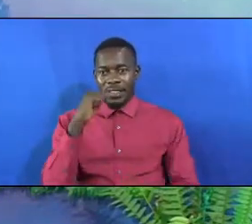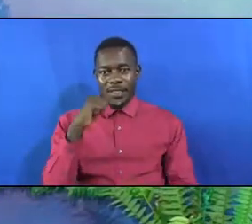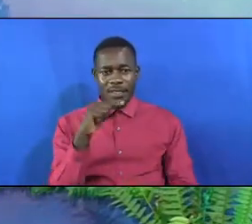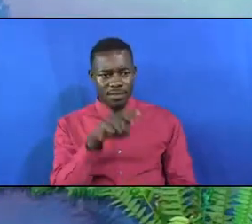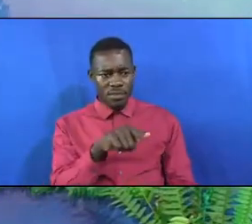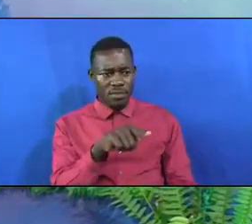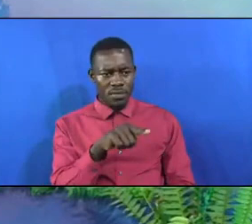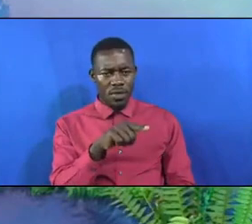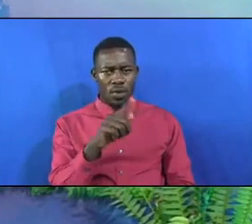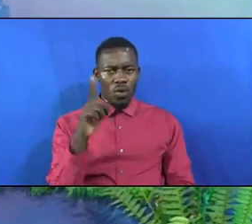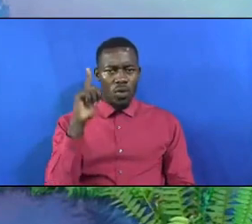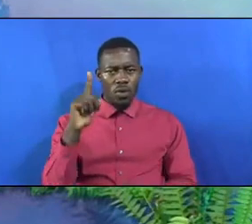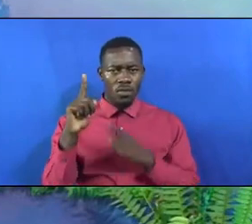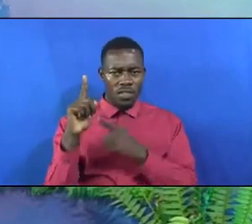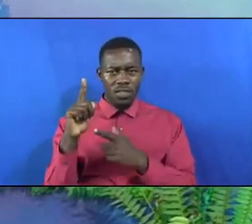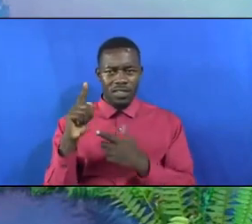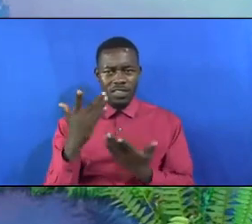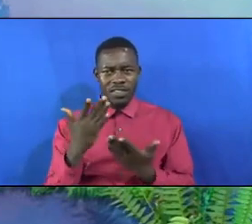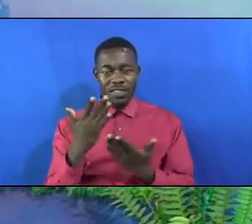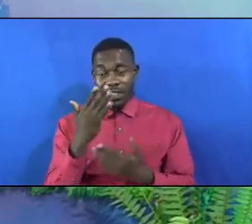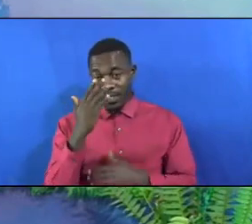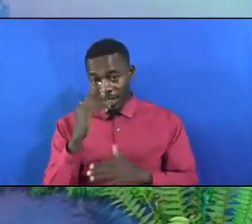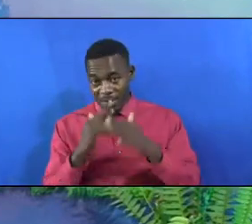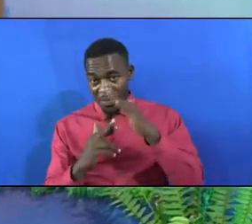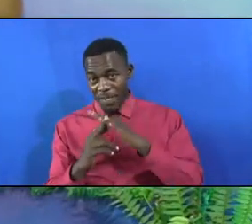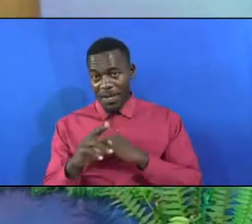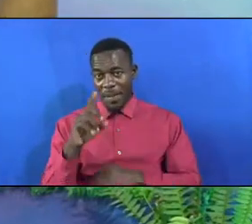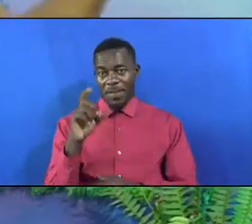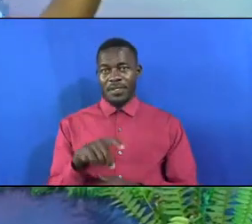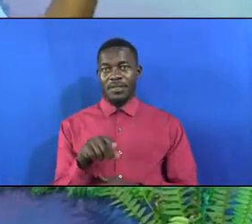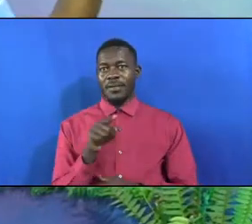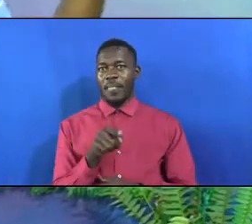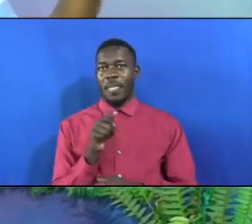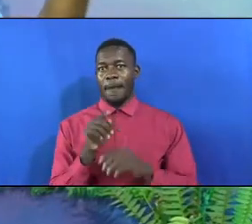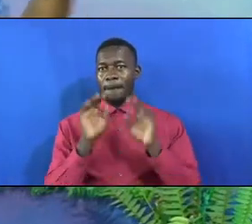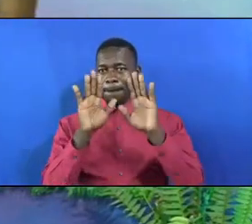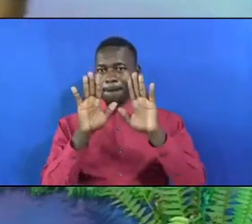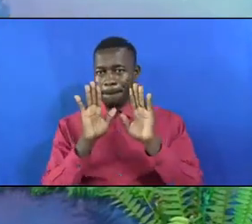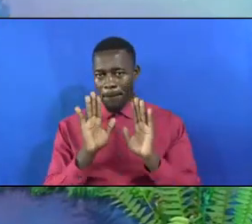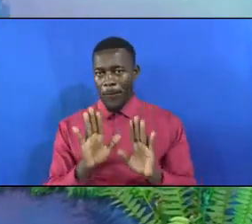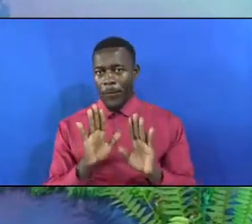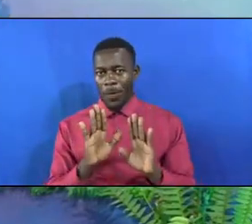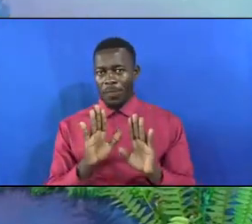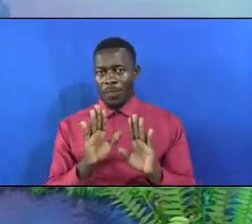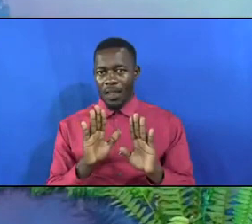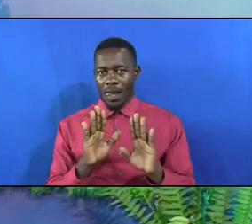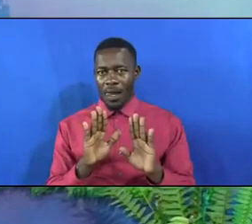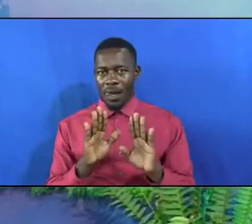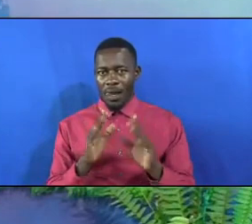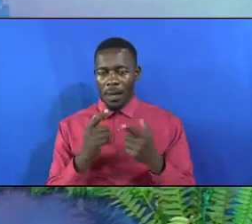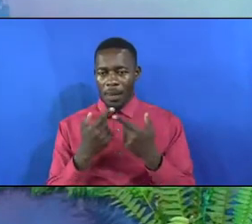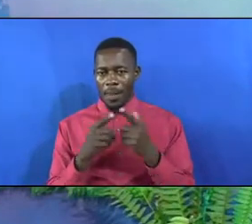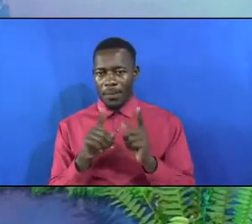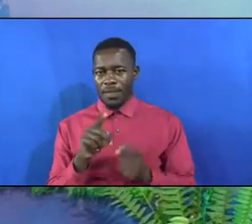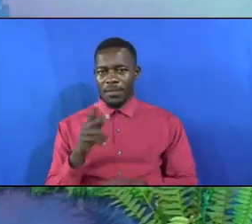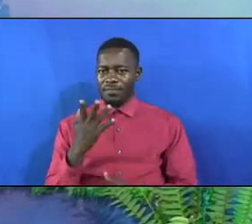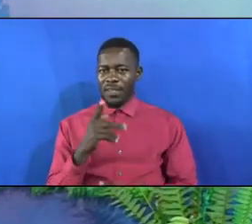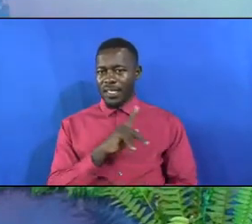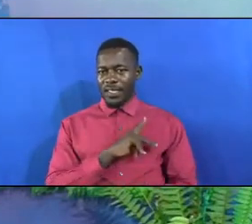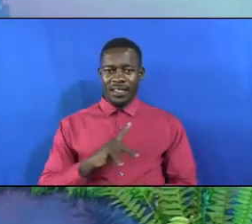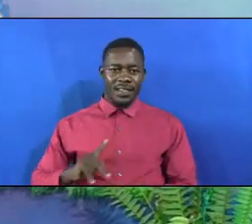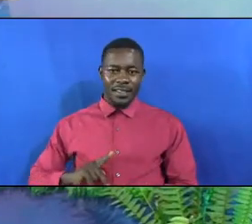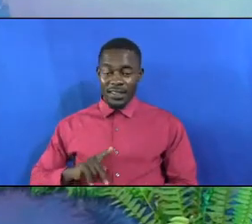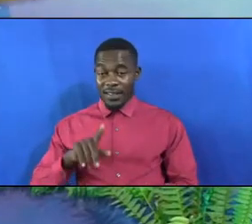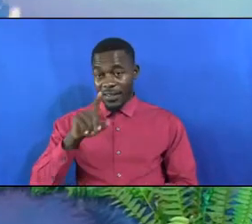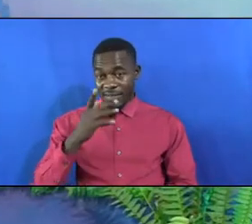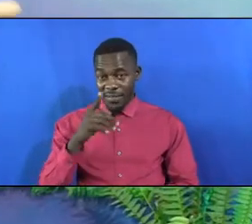than willing to adhere to it. And this, I don't think at any point Pharaoh thought that these women can go against